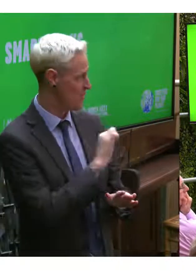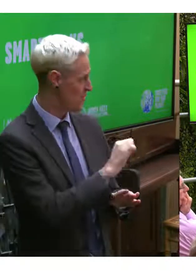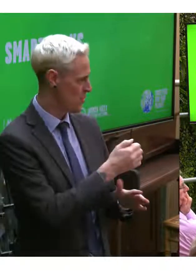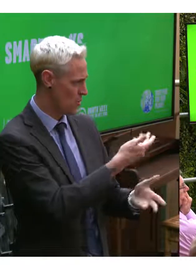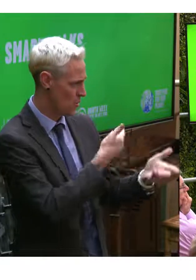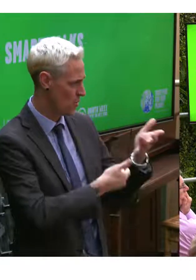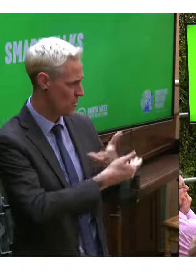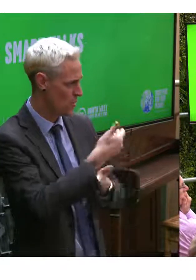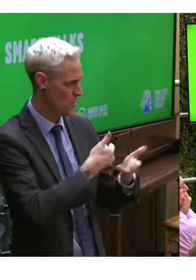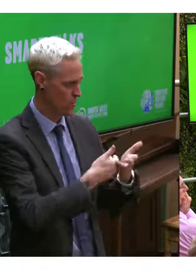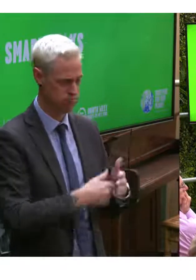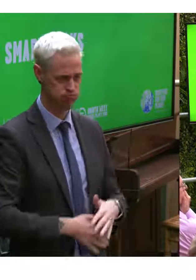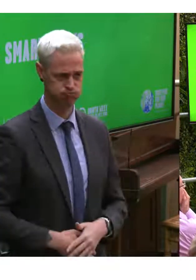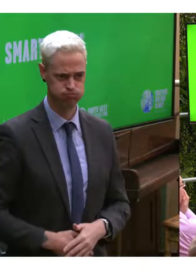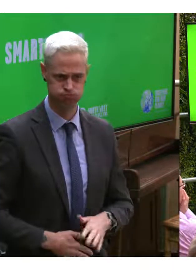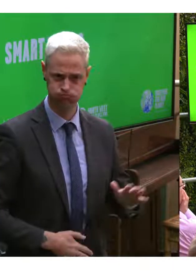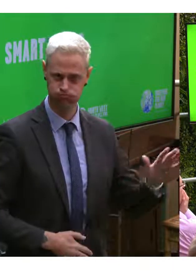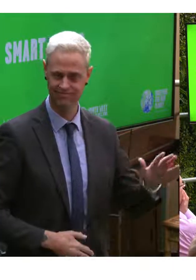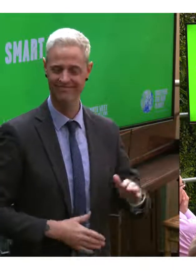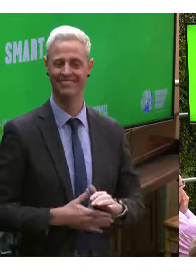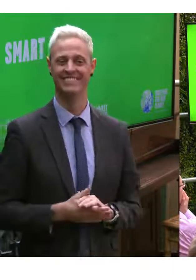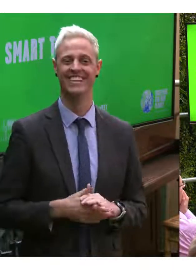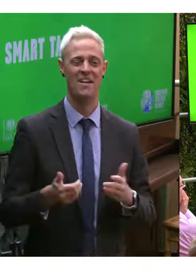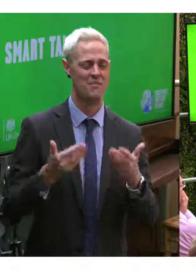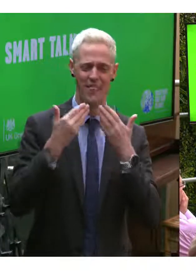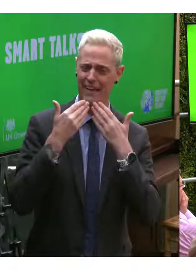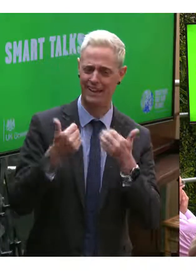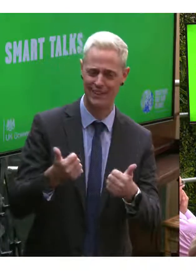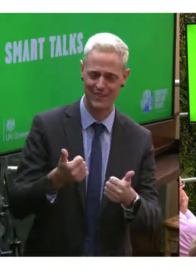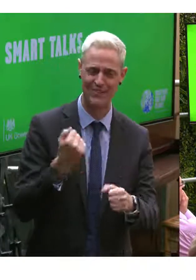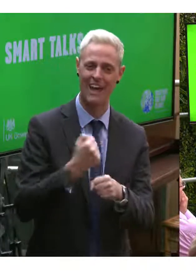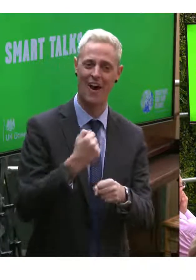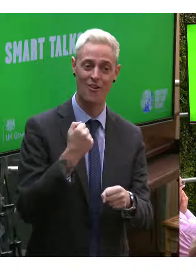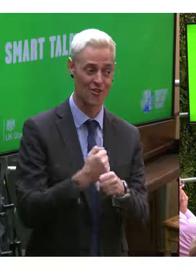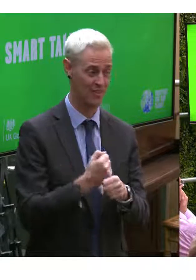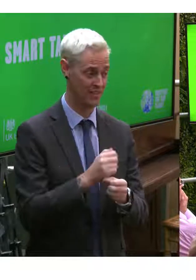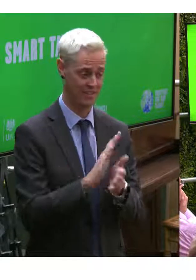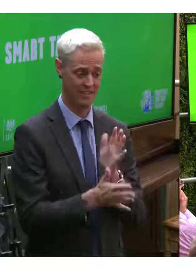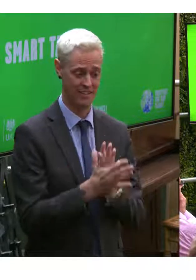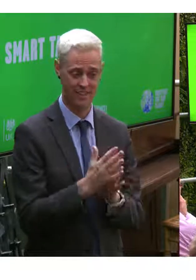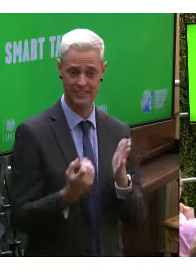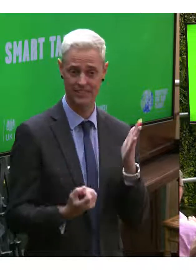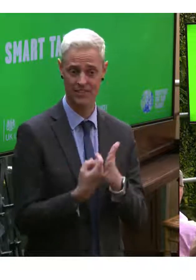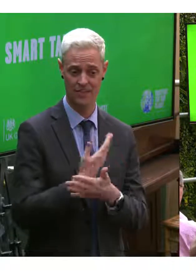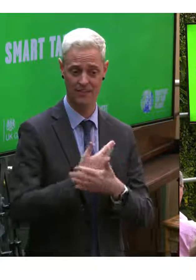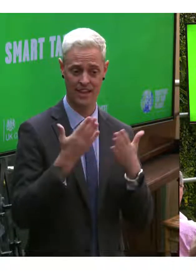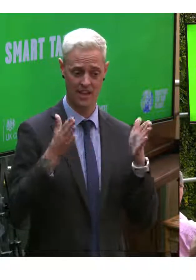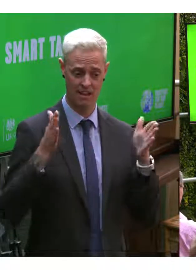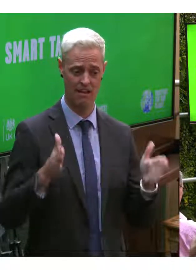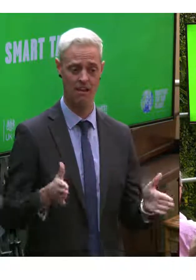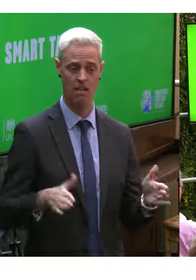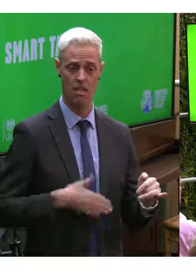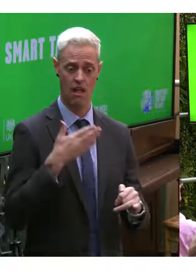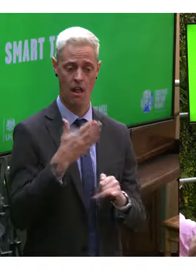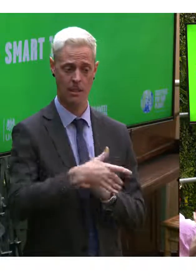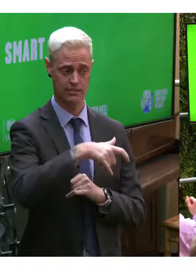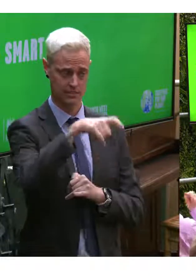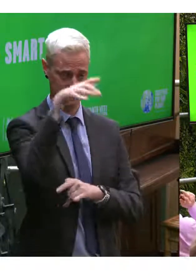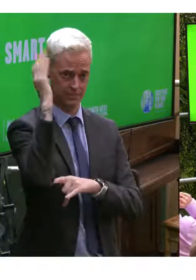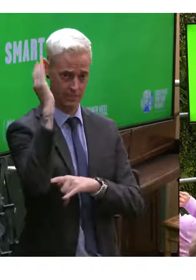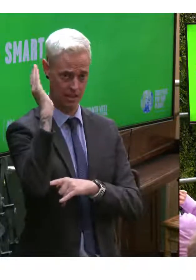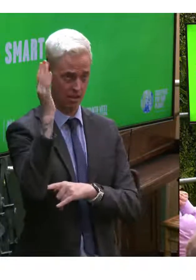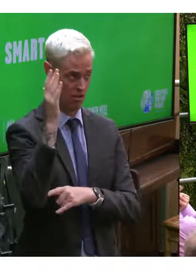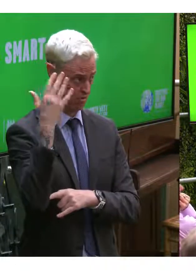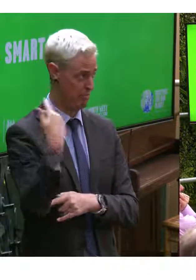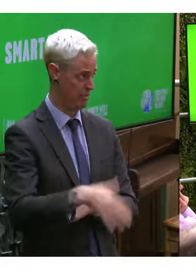painful. But anyway, thank you so much, Gareth. That is the end of our event today. That was our last speaker for a day. We've had a huge number of